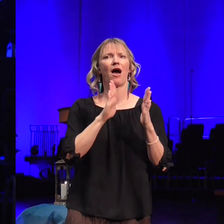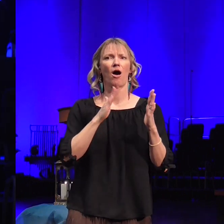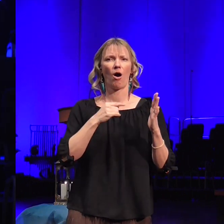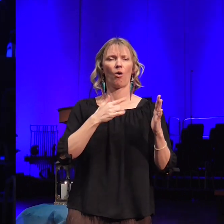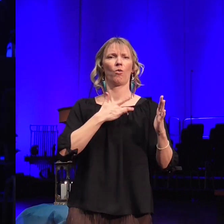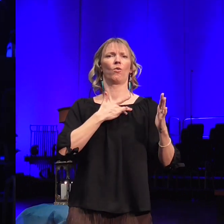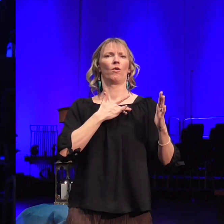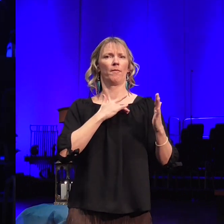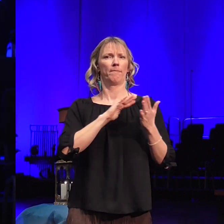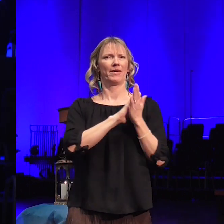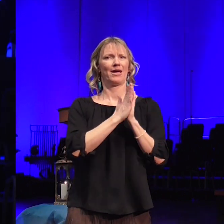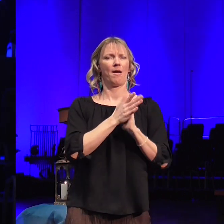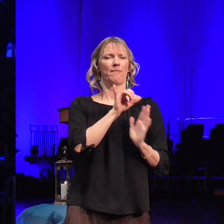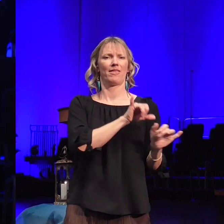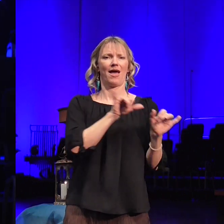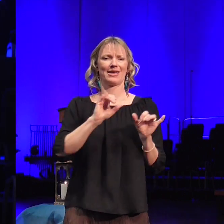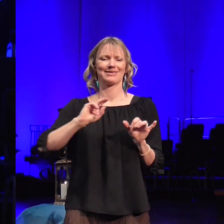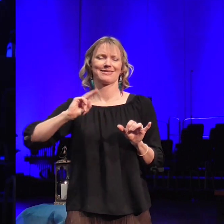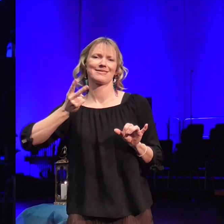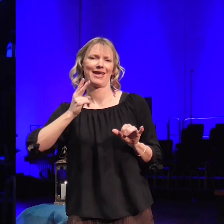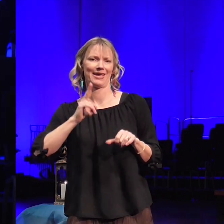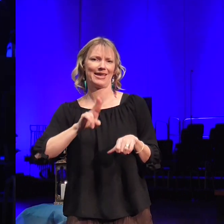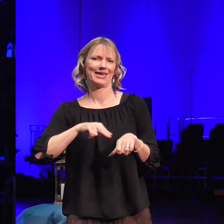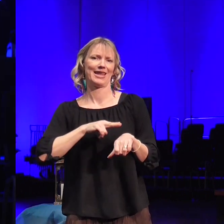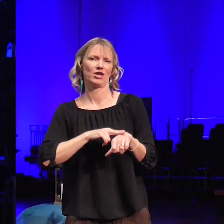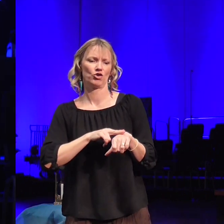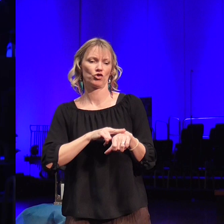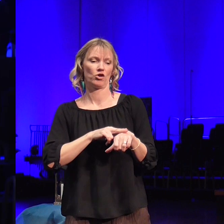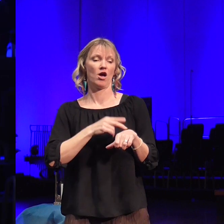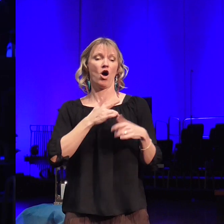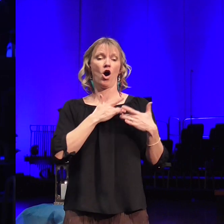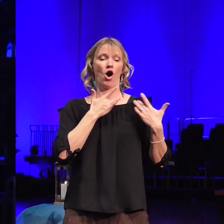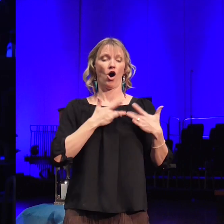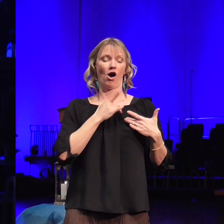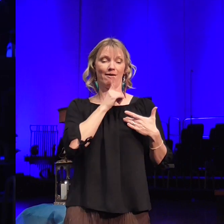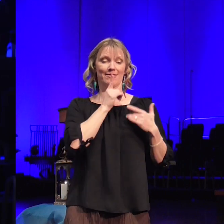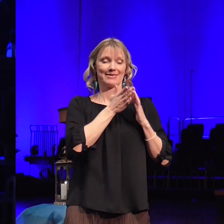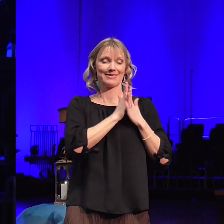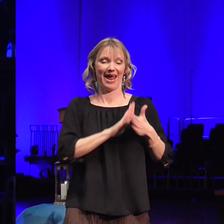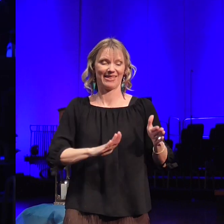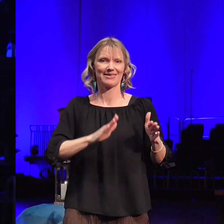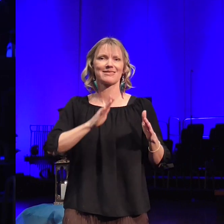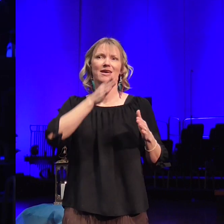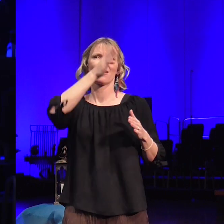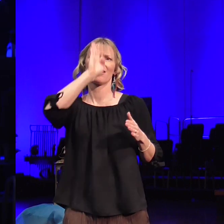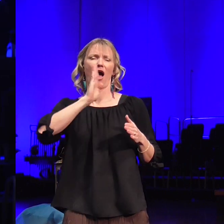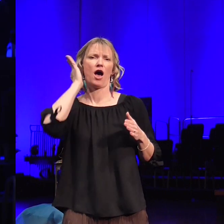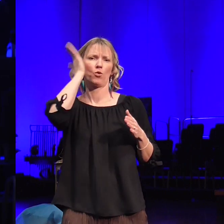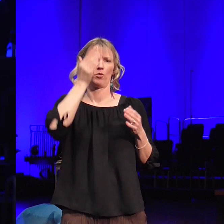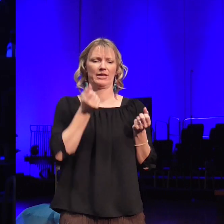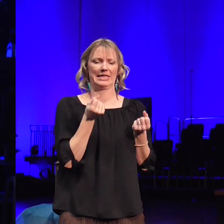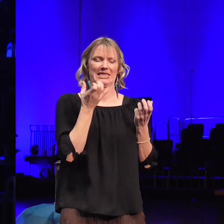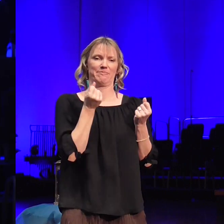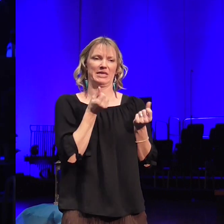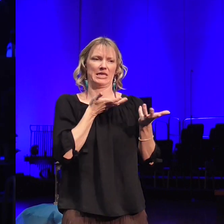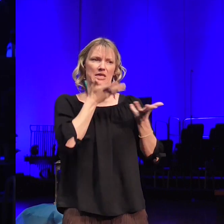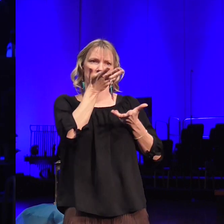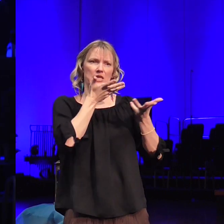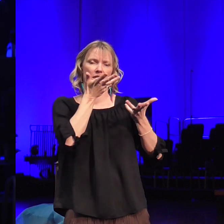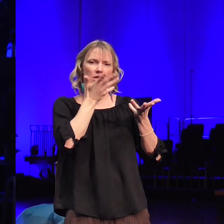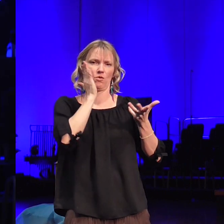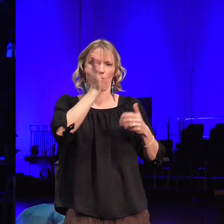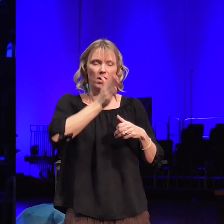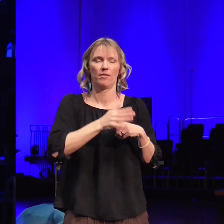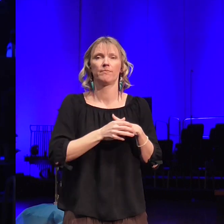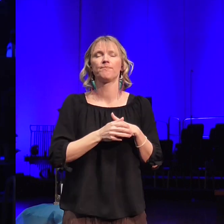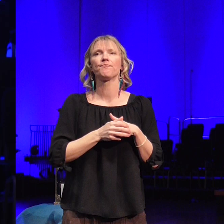second nature. In the silence of the heart, God speaks. And it reveals to me, you know, those perhaps